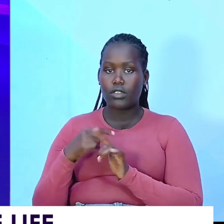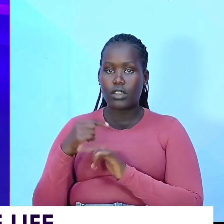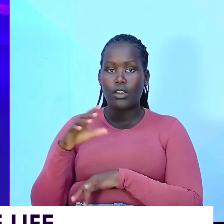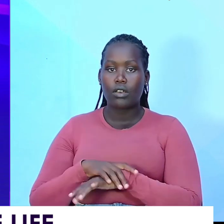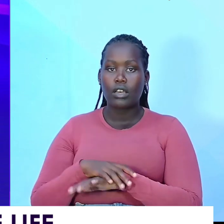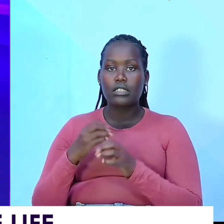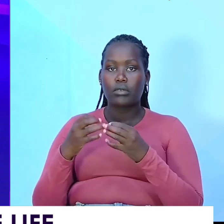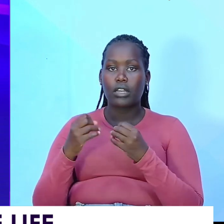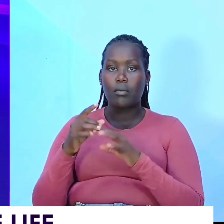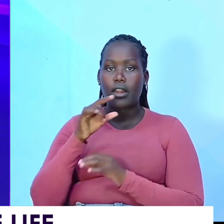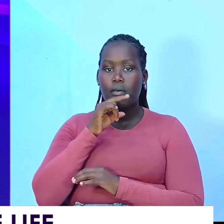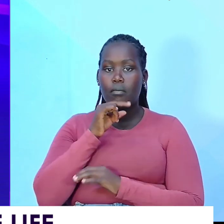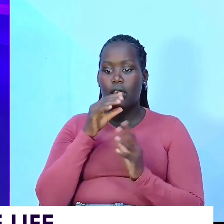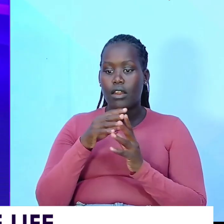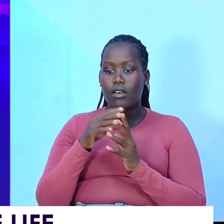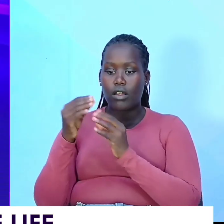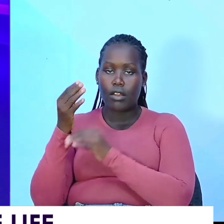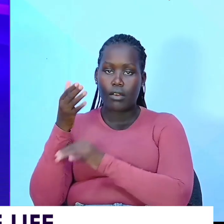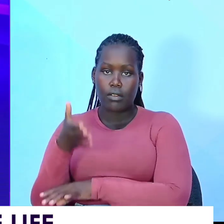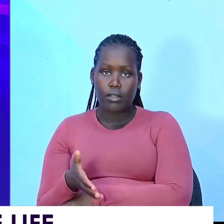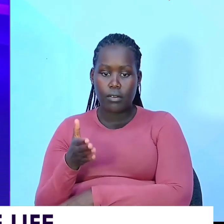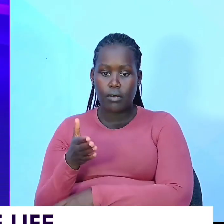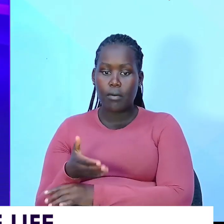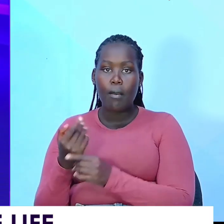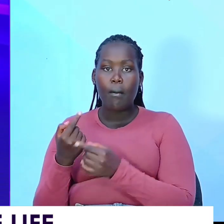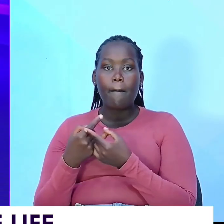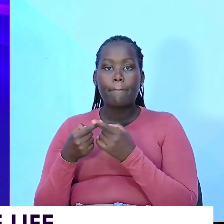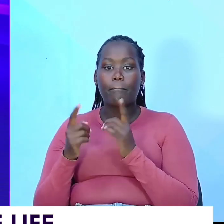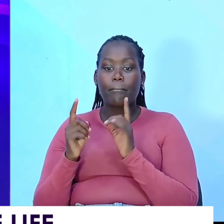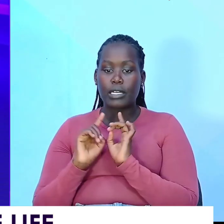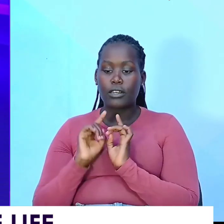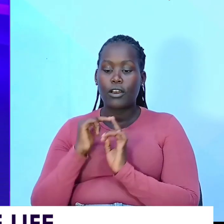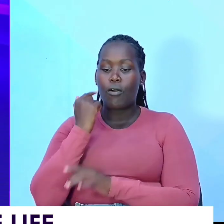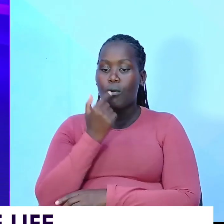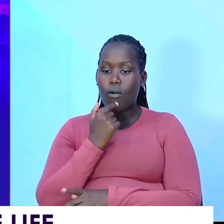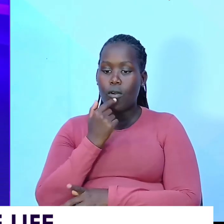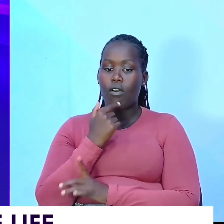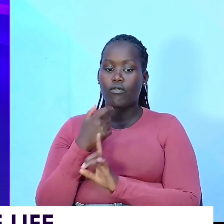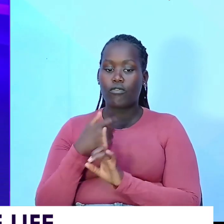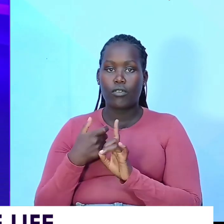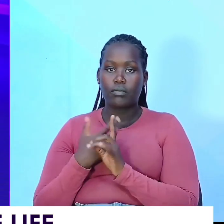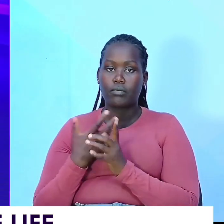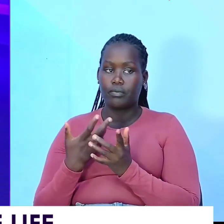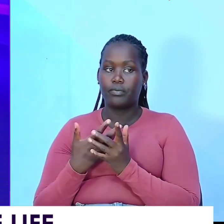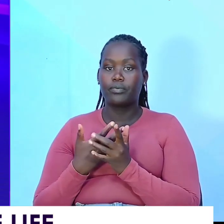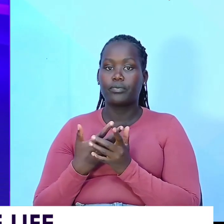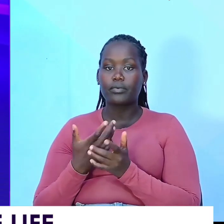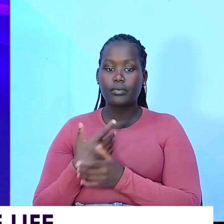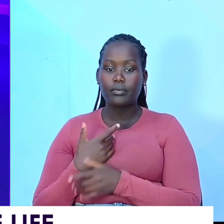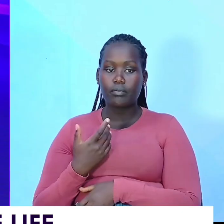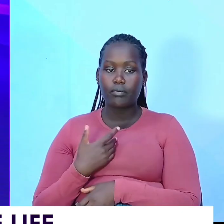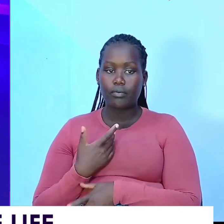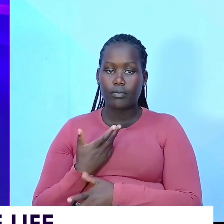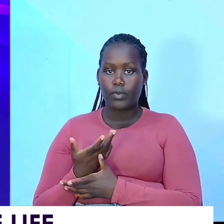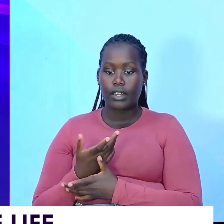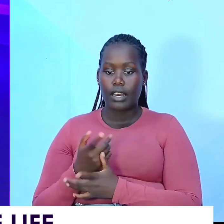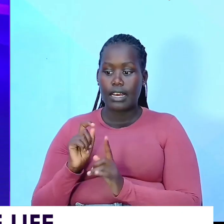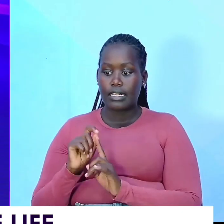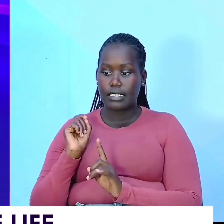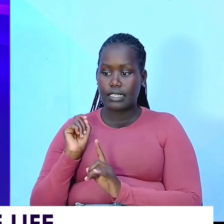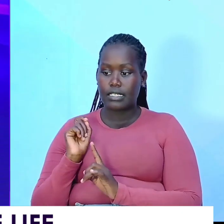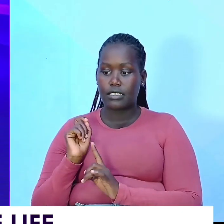there are negative. But then those that are promiscuous will barely go for the test. Those